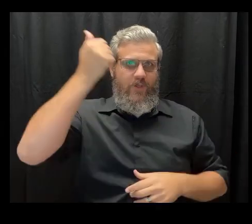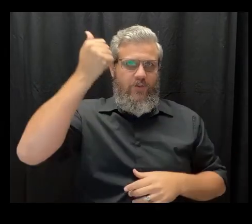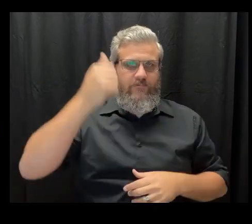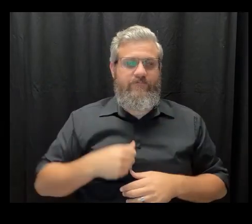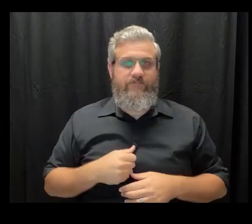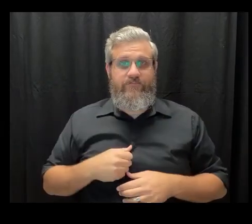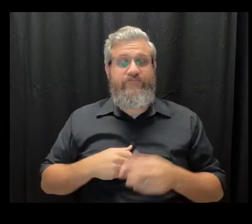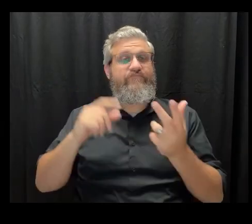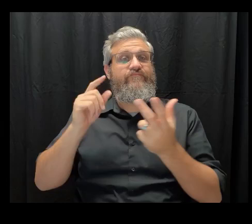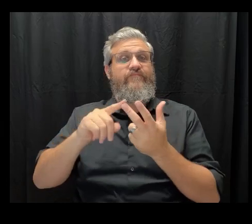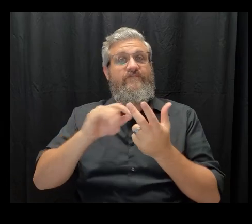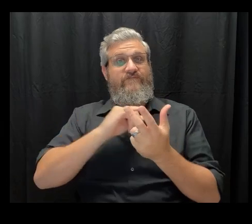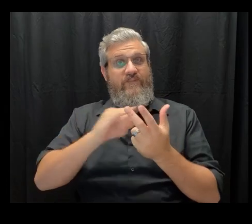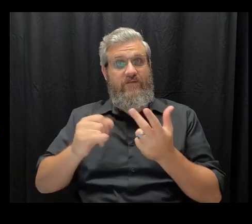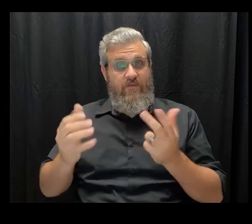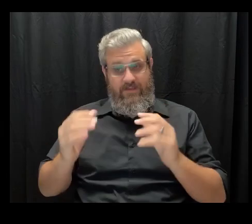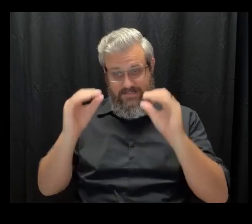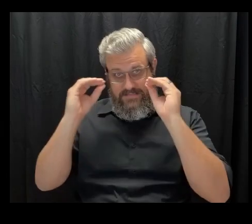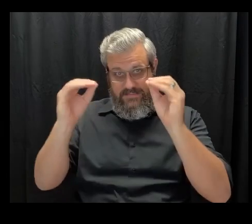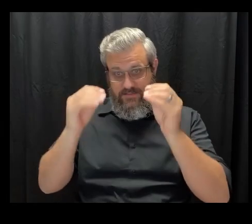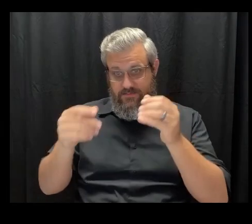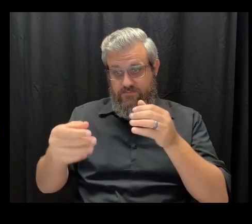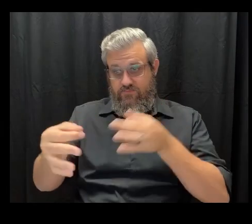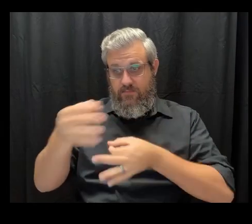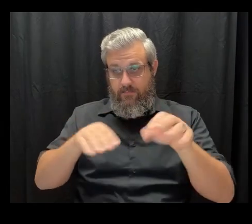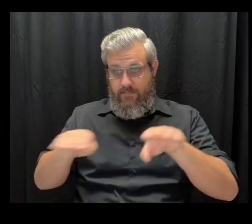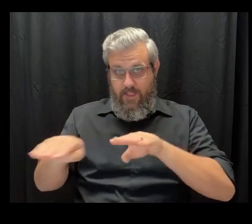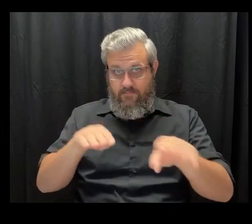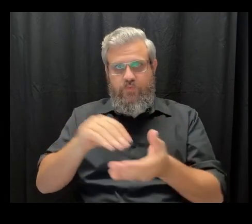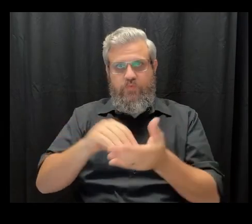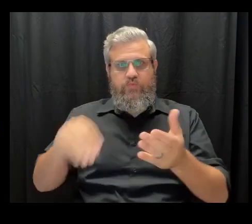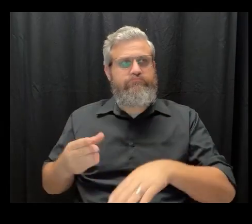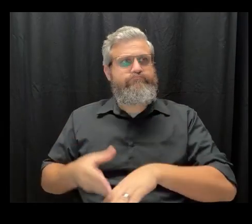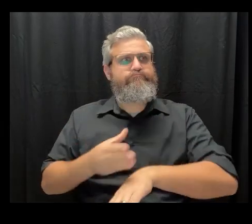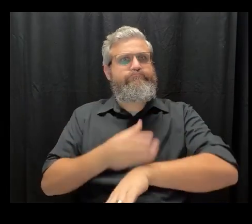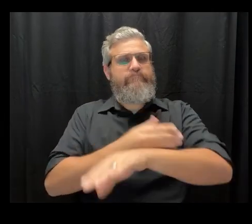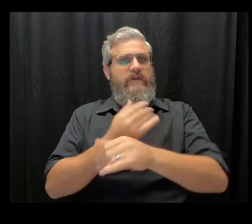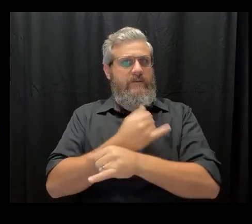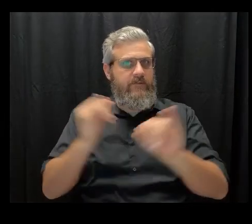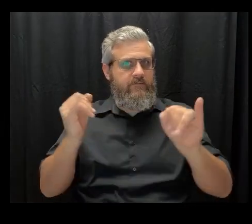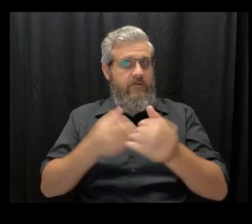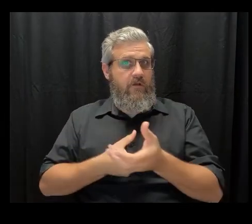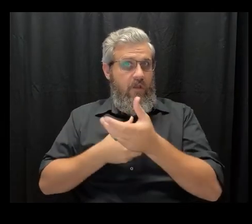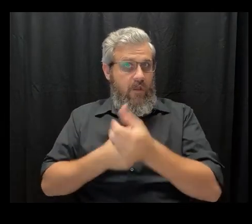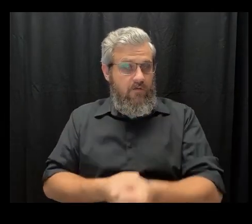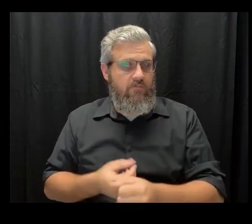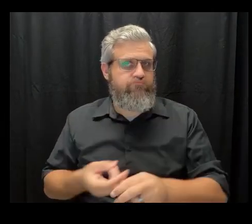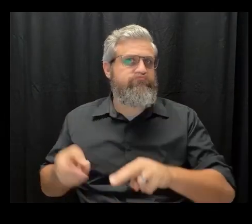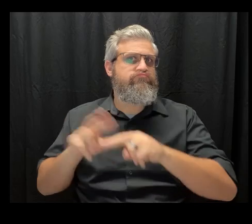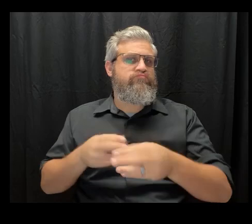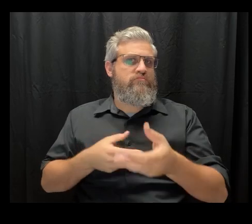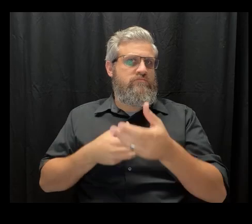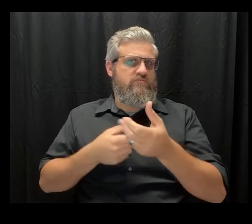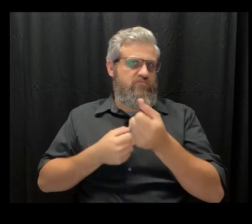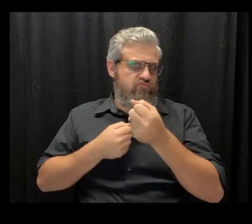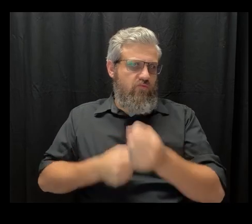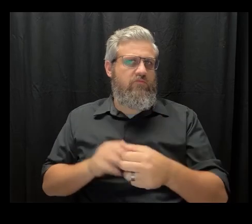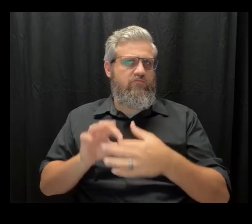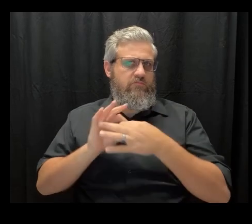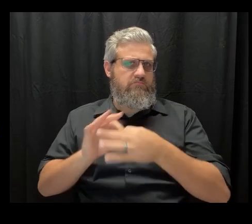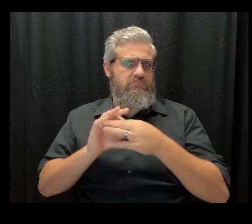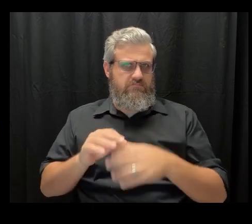build independence, confidence, and stronger relationships. It's not just about managing behavior. It's about giving students